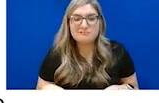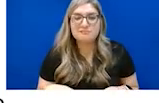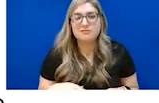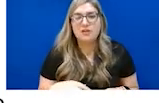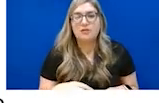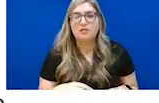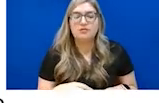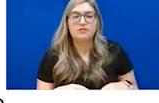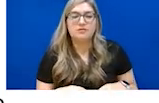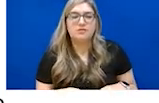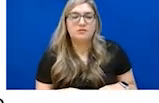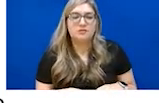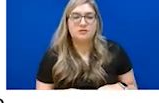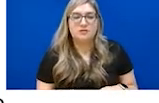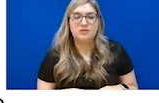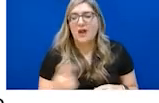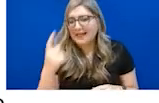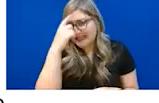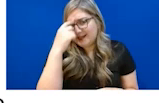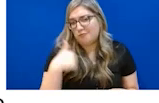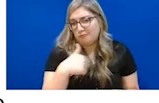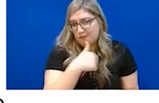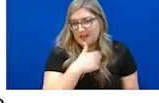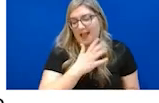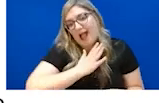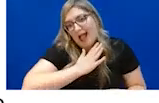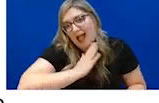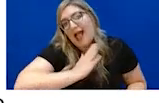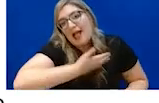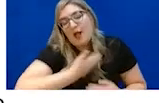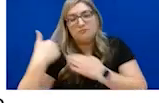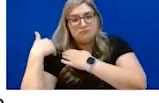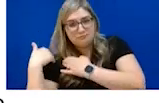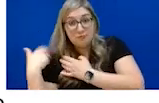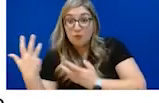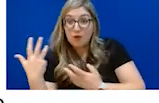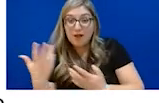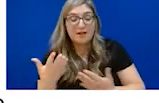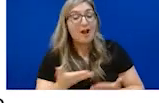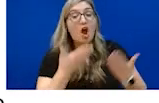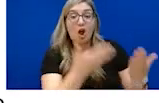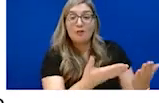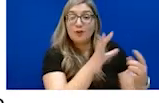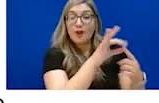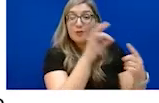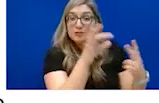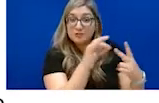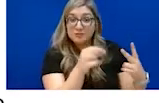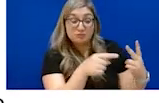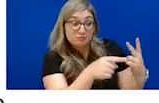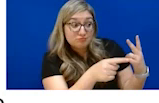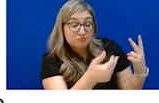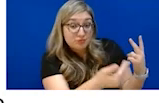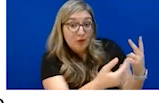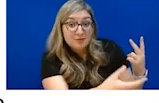to offer them the option so they can choose. It's not us paternalistically saying,